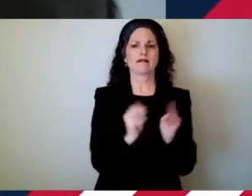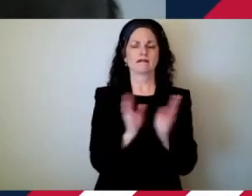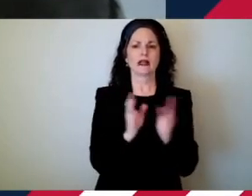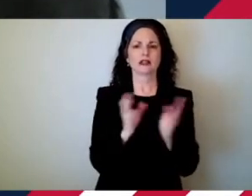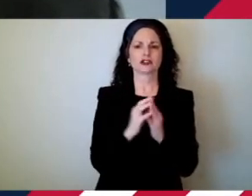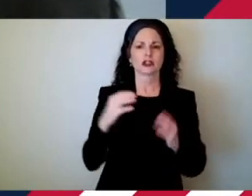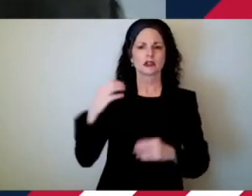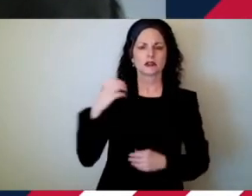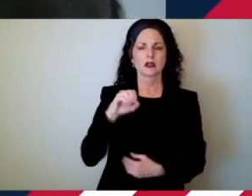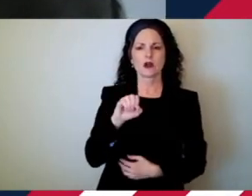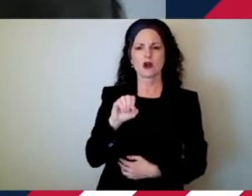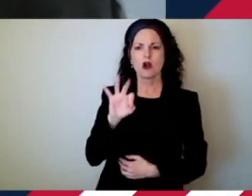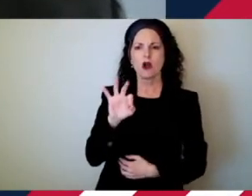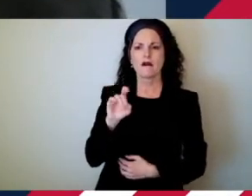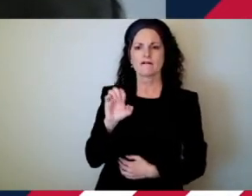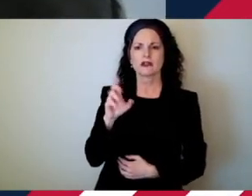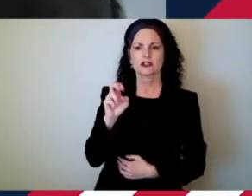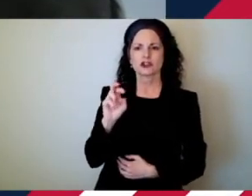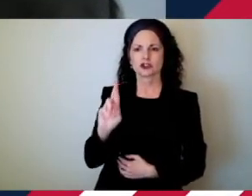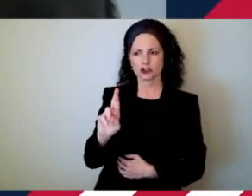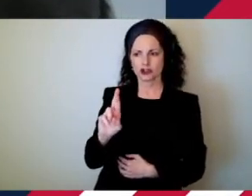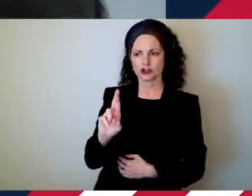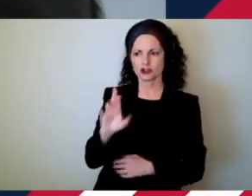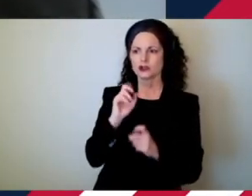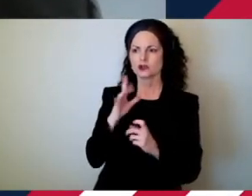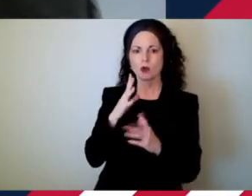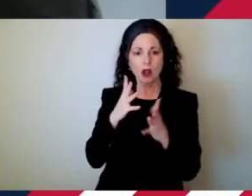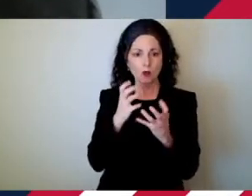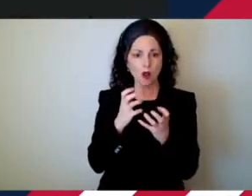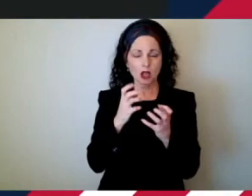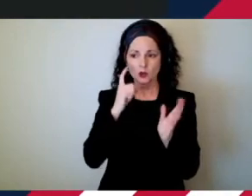recognize Alexandra Gallardo-Ruca to present that.